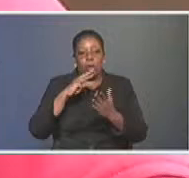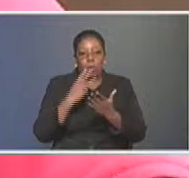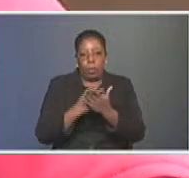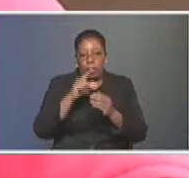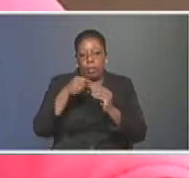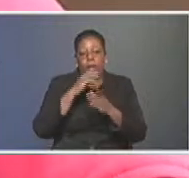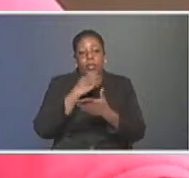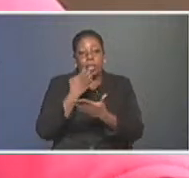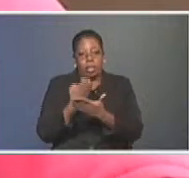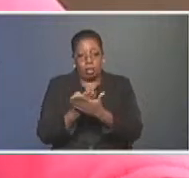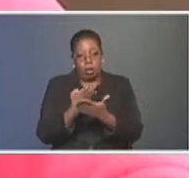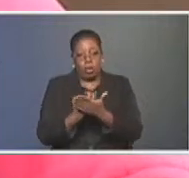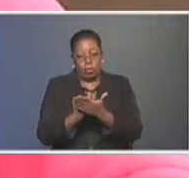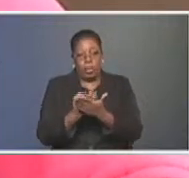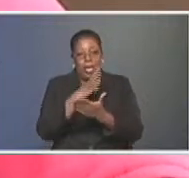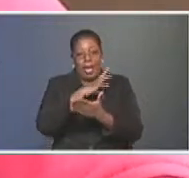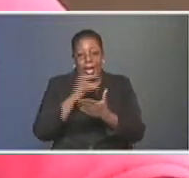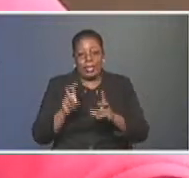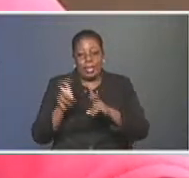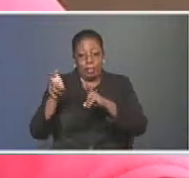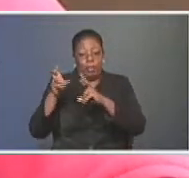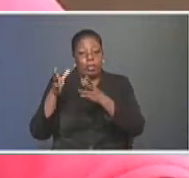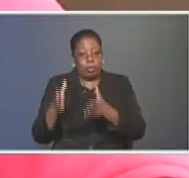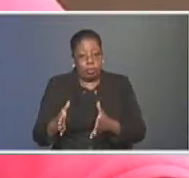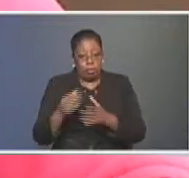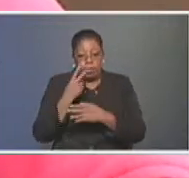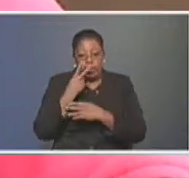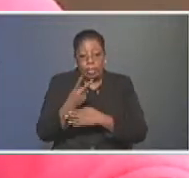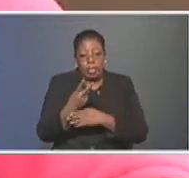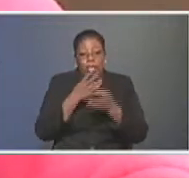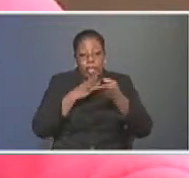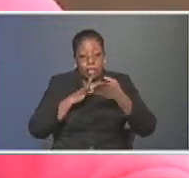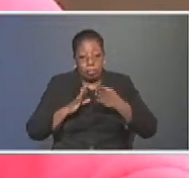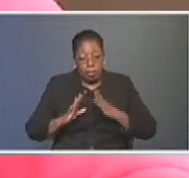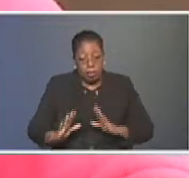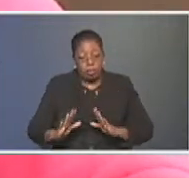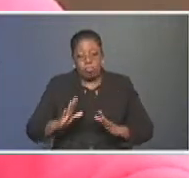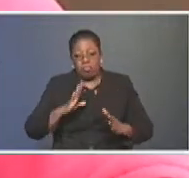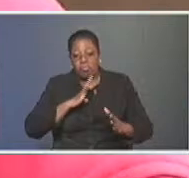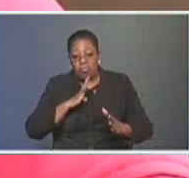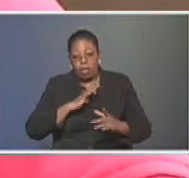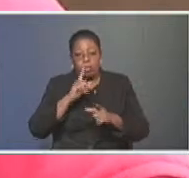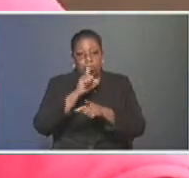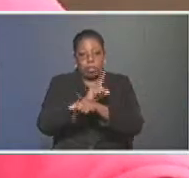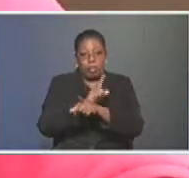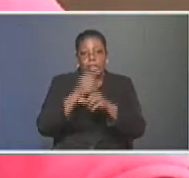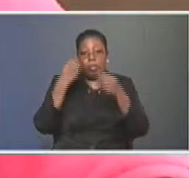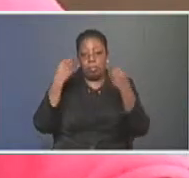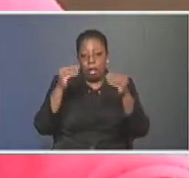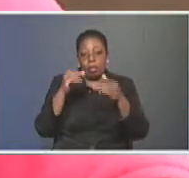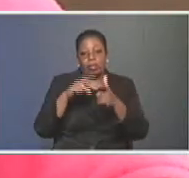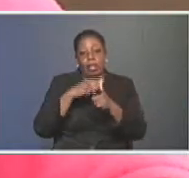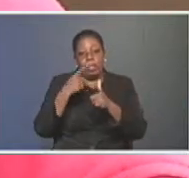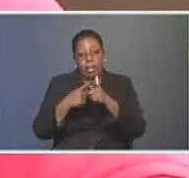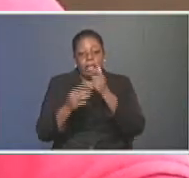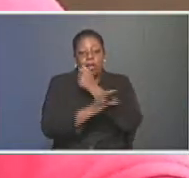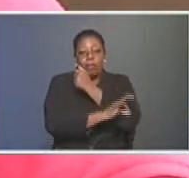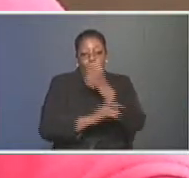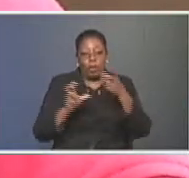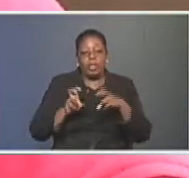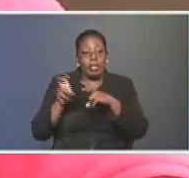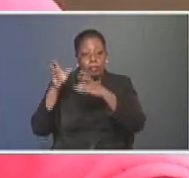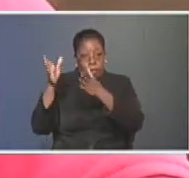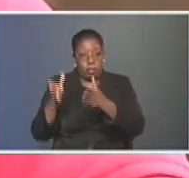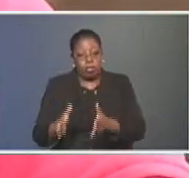economy and speaks well to investors. And if they see there is peace and harmony in the labor market, that foreign direct investors tend